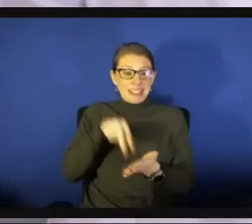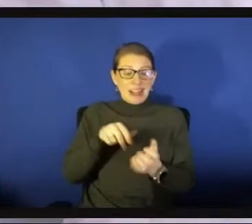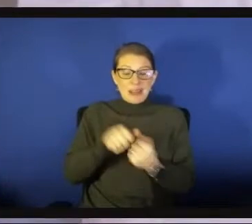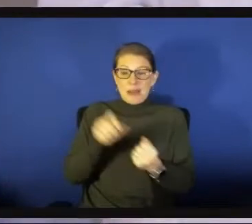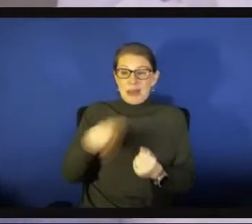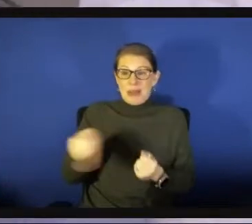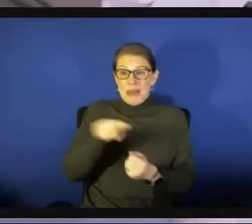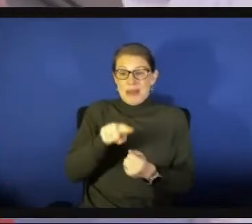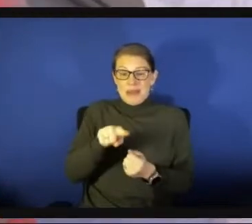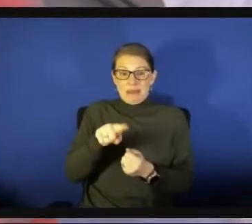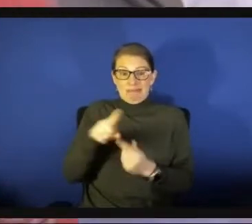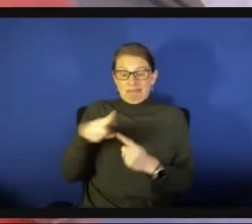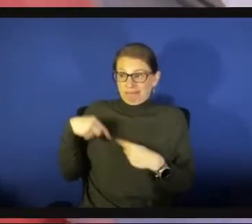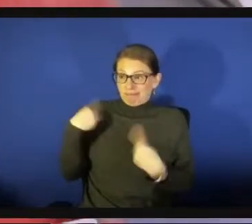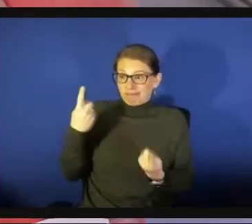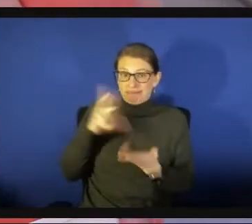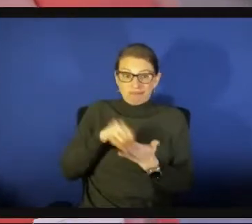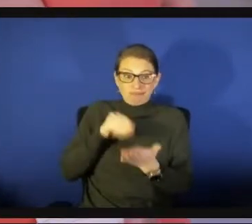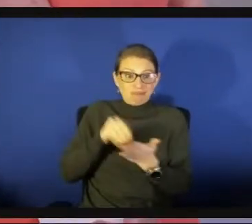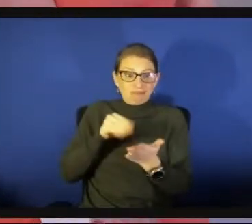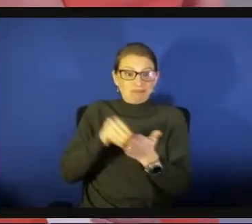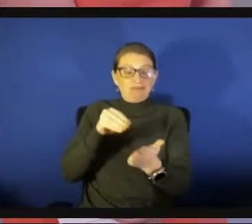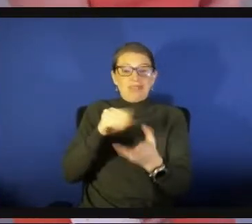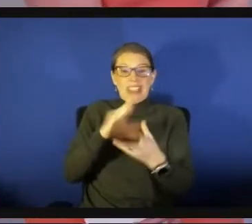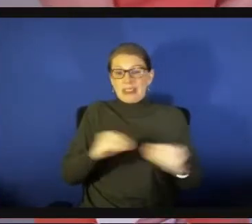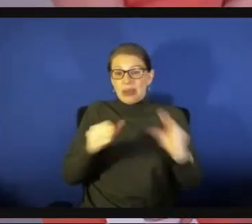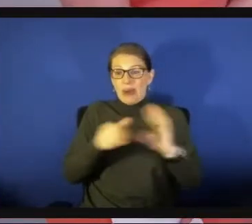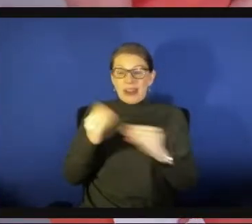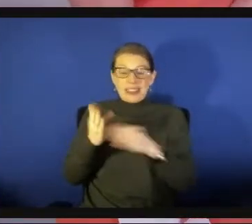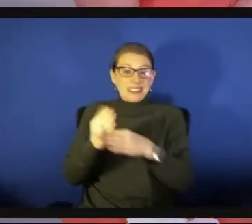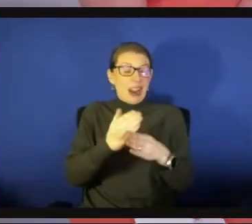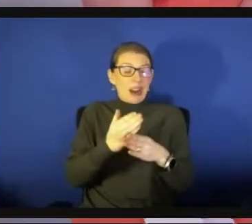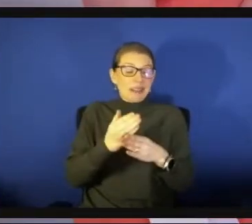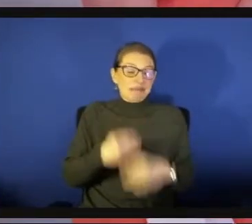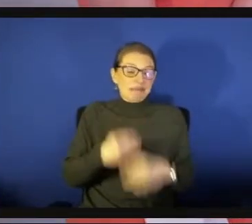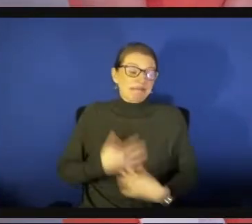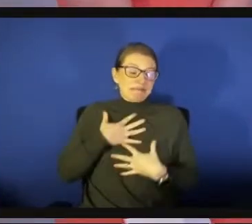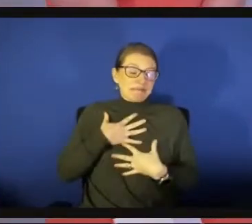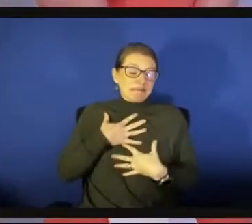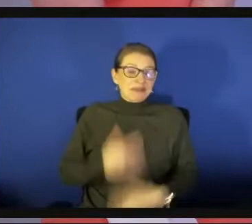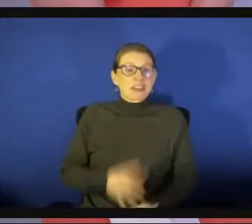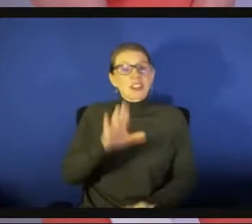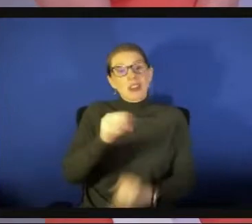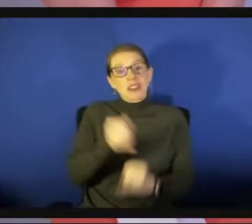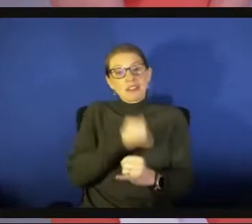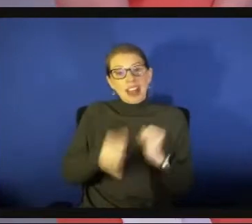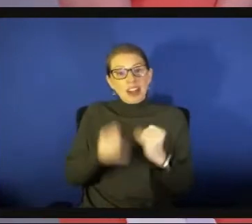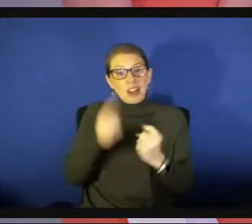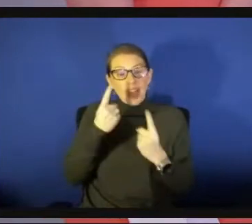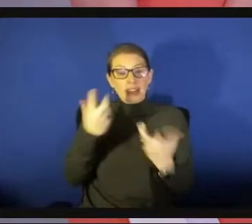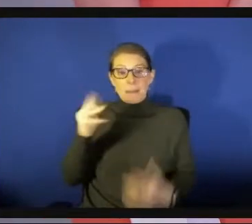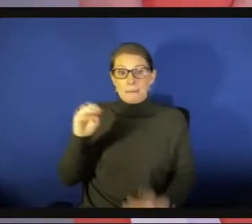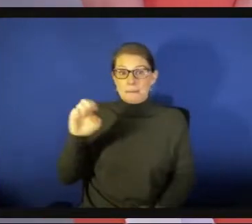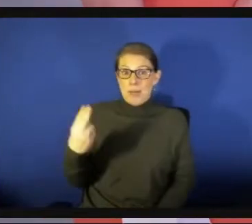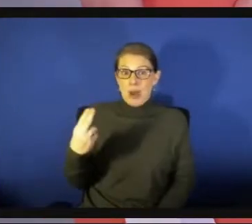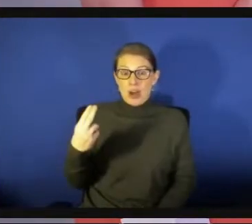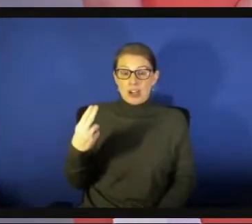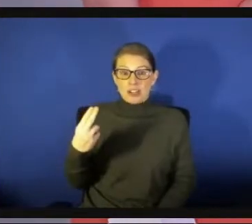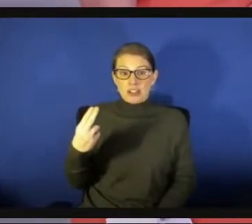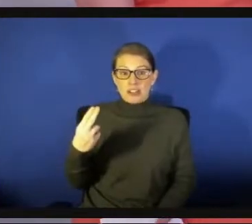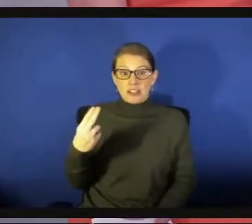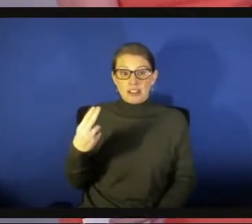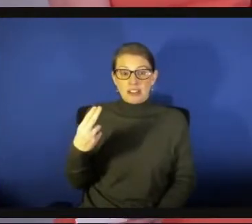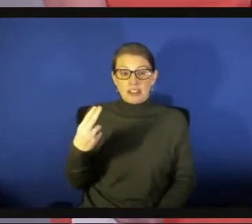years of this journey and helping to share this story. Dr. Chen, your final thoughts for us today. Well, we're in March, so I want to just make a sports